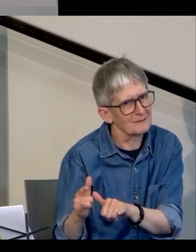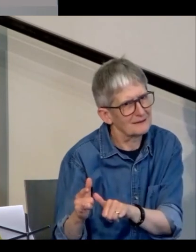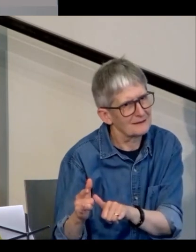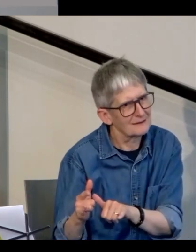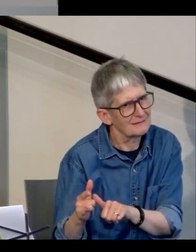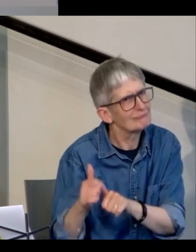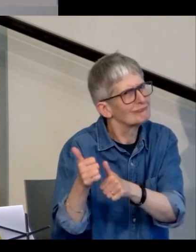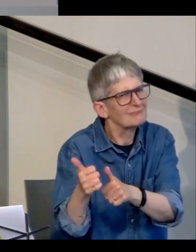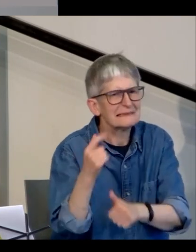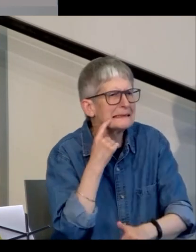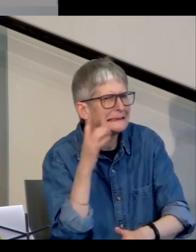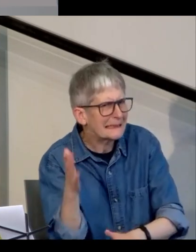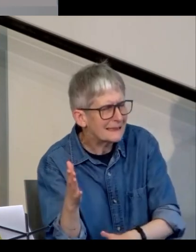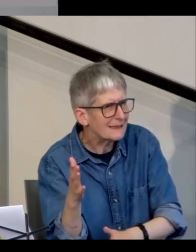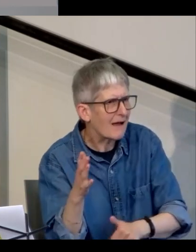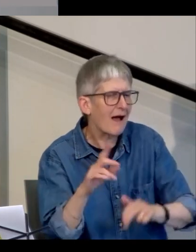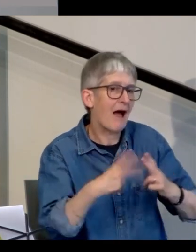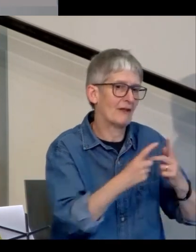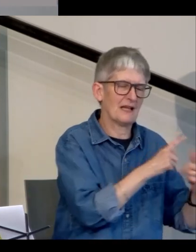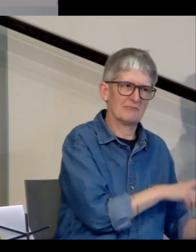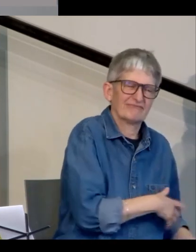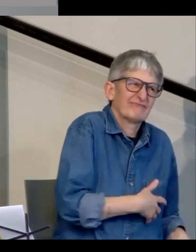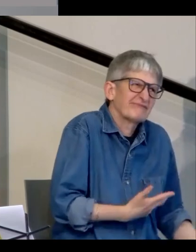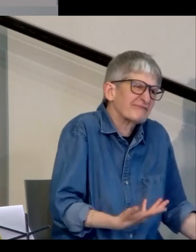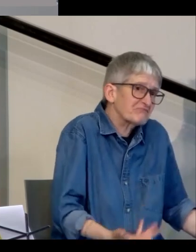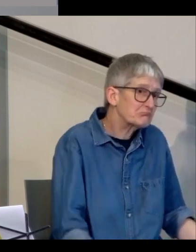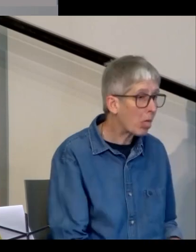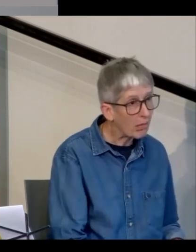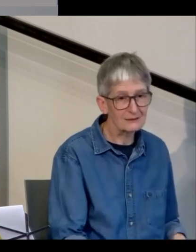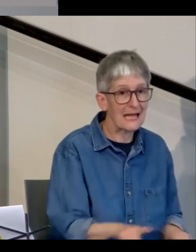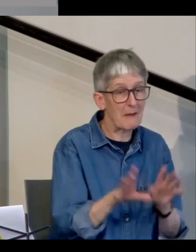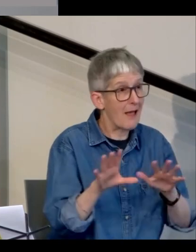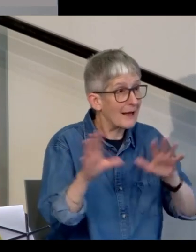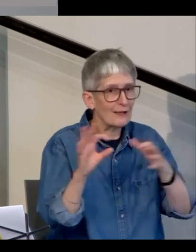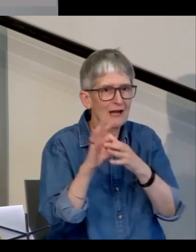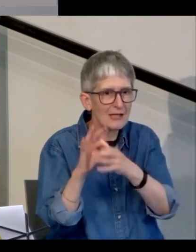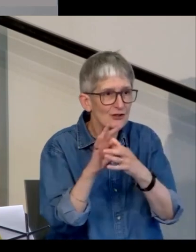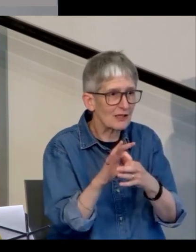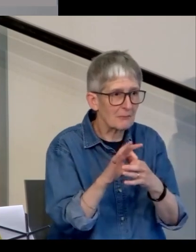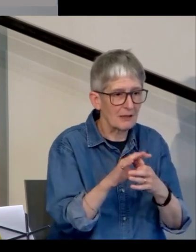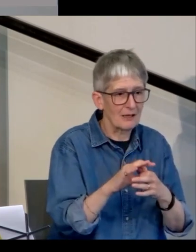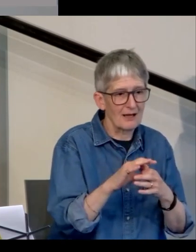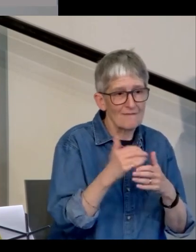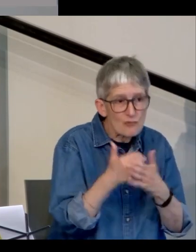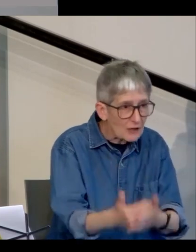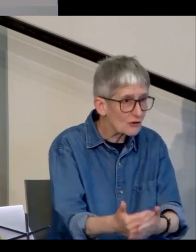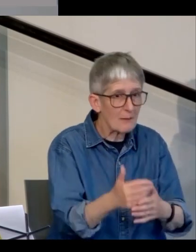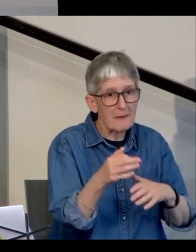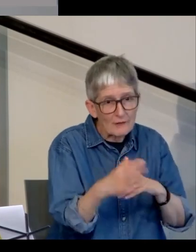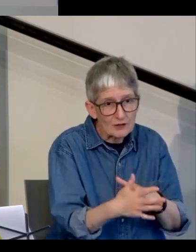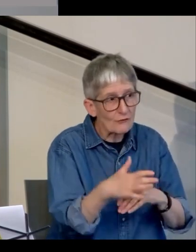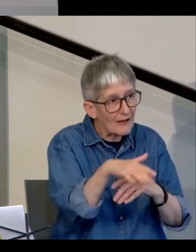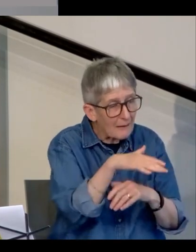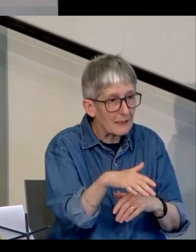time for Him is easier. But other times, like any relationship, be it in a marriage or a friendship or with